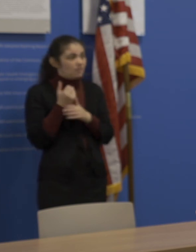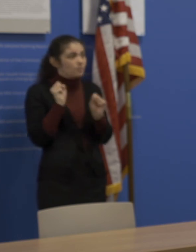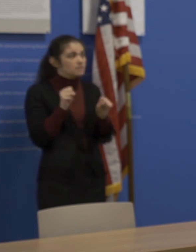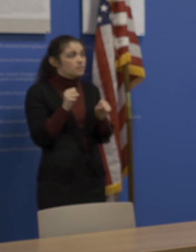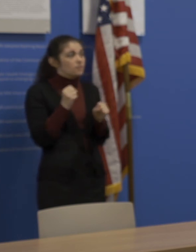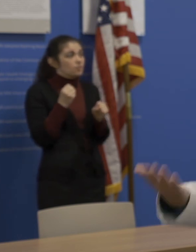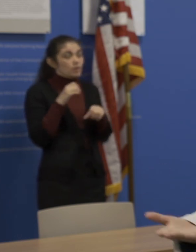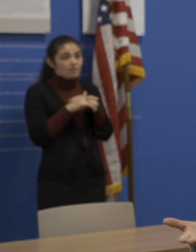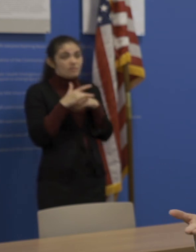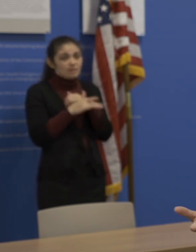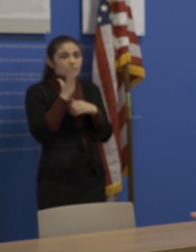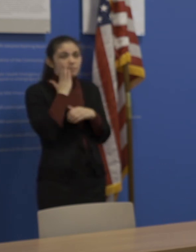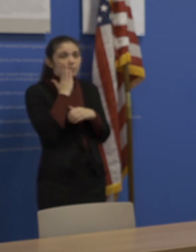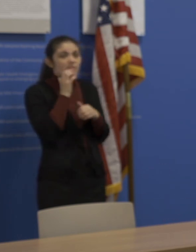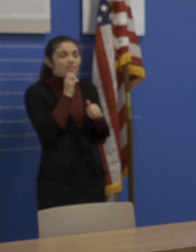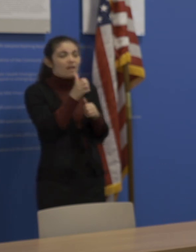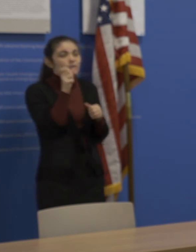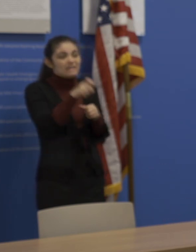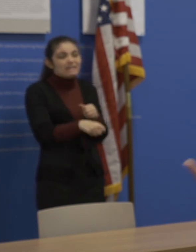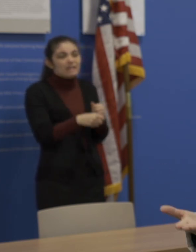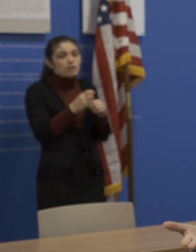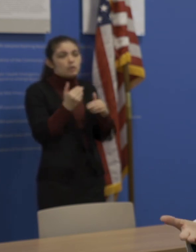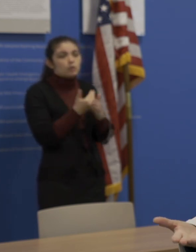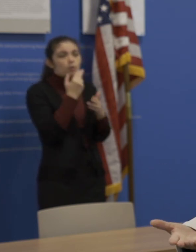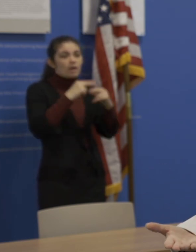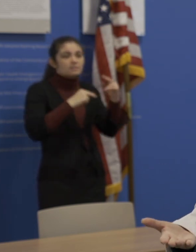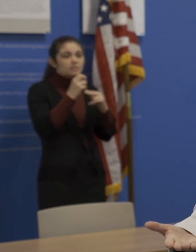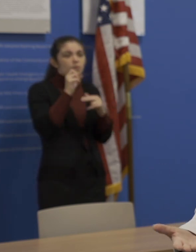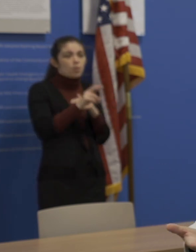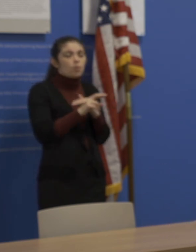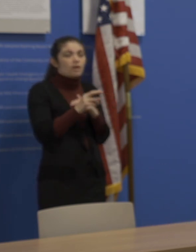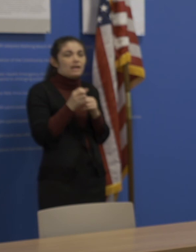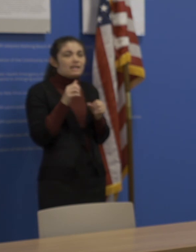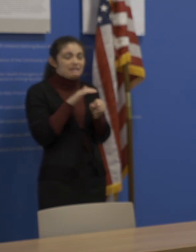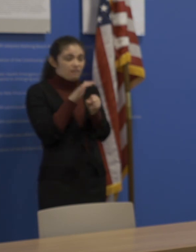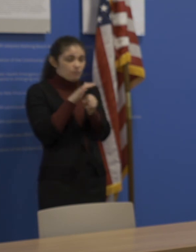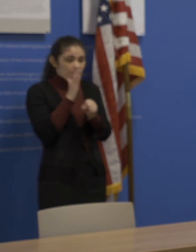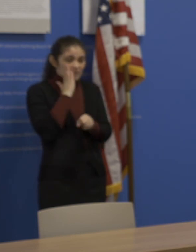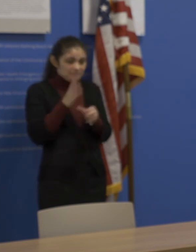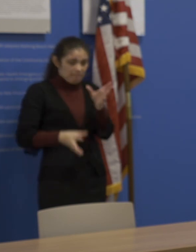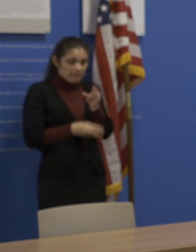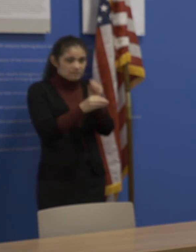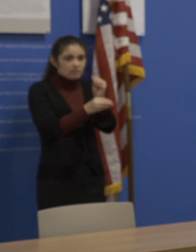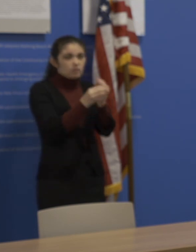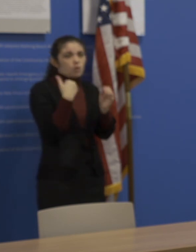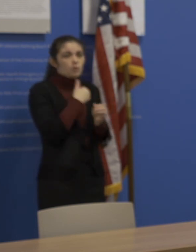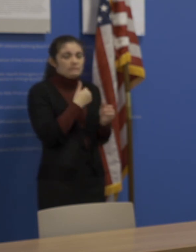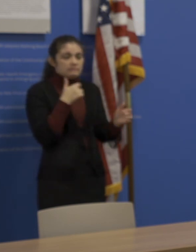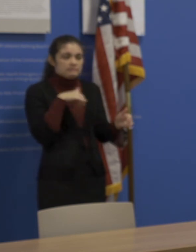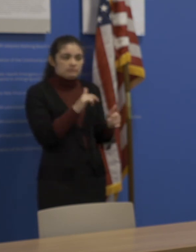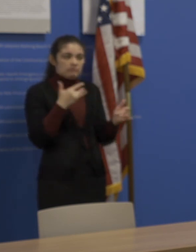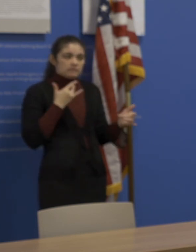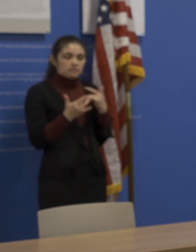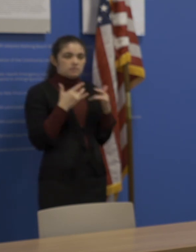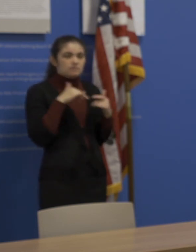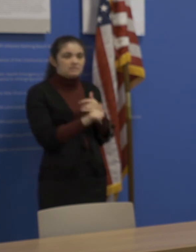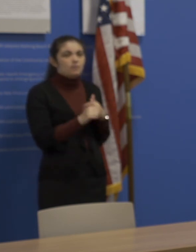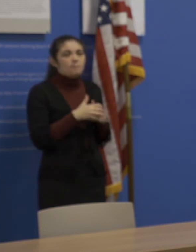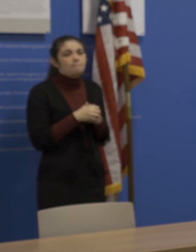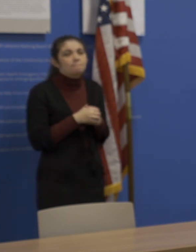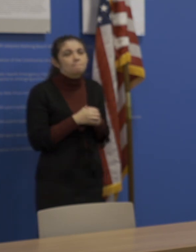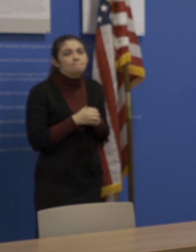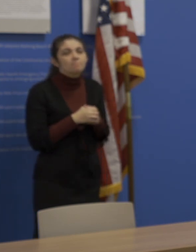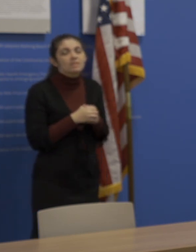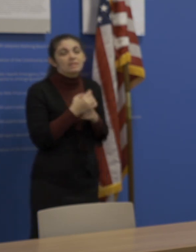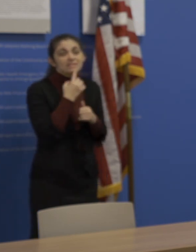number of beds without building even new hospitals or adding surge capacity beds. And we still are concerned. We're still concerned. So